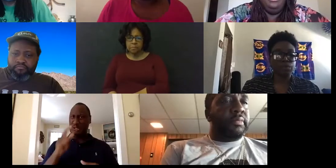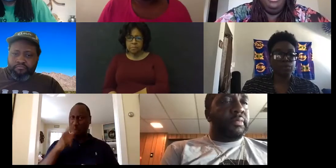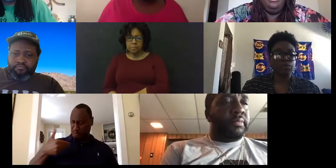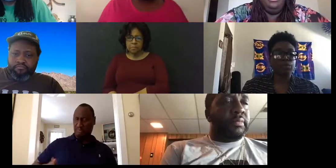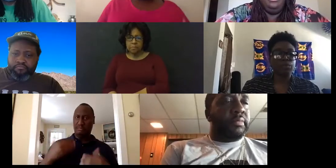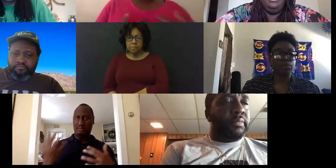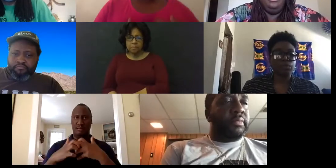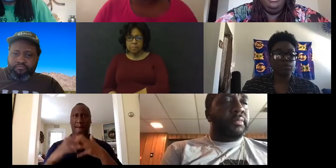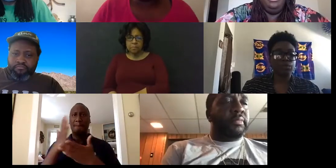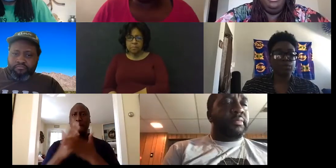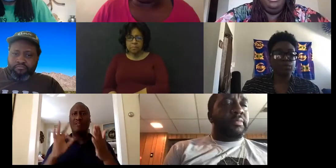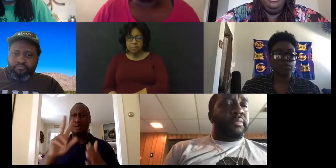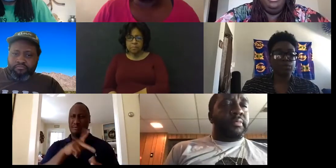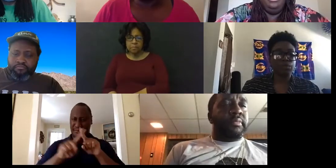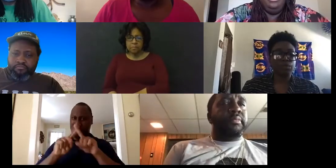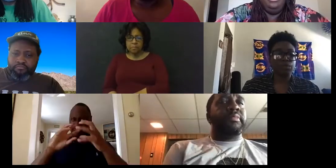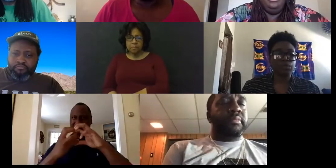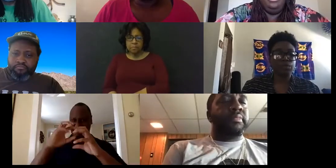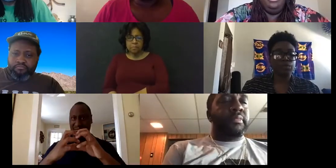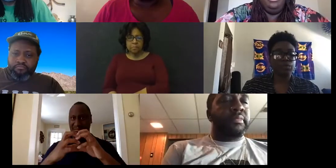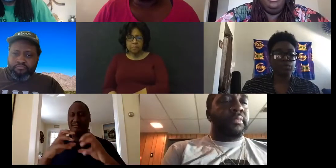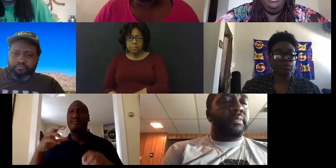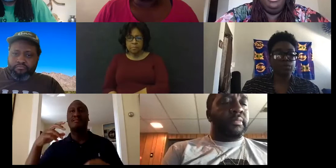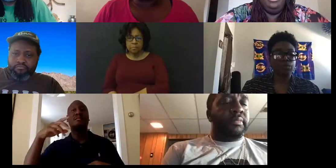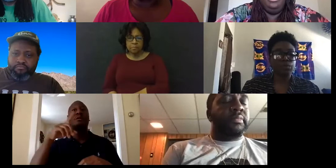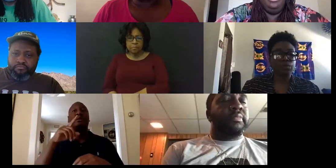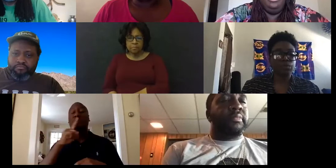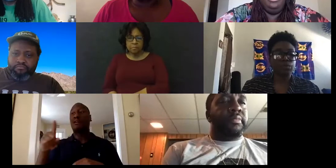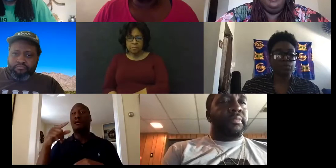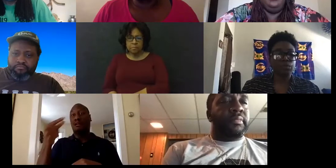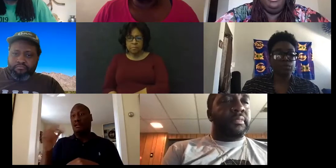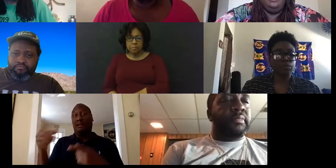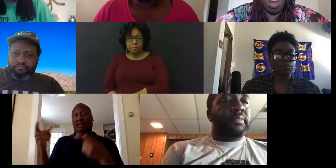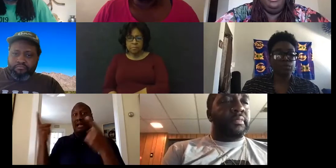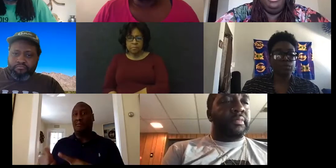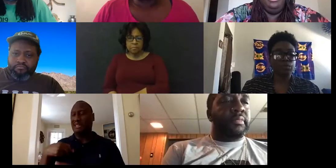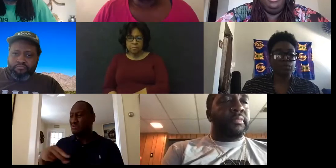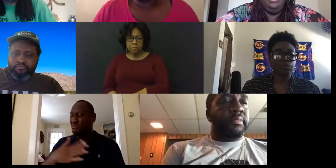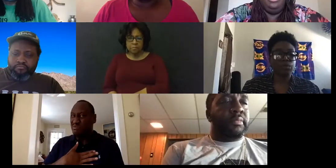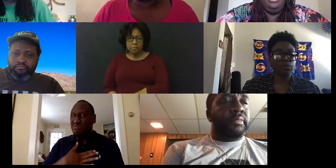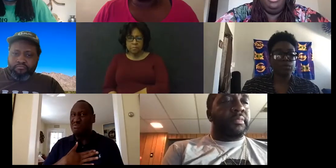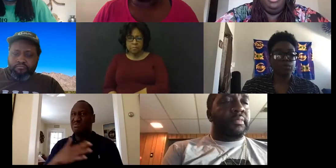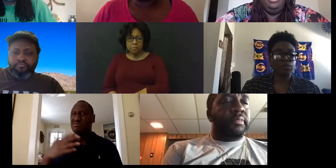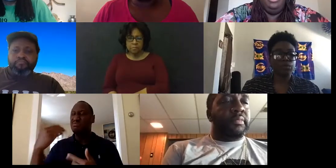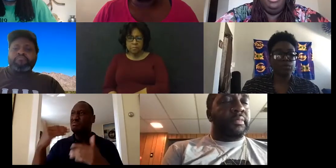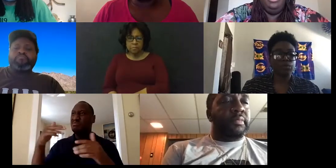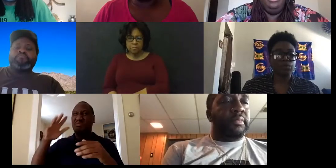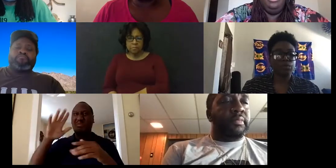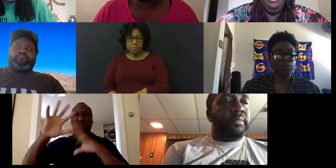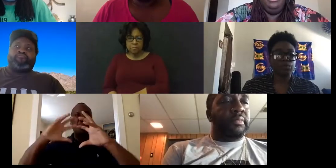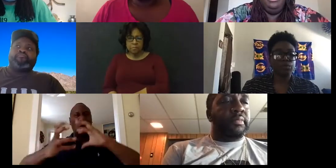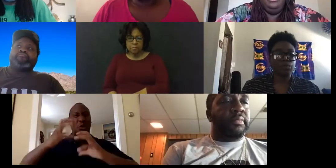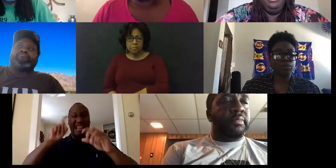was just like it was in your heart, and it was part of each person. And when that happened, I